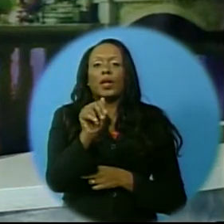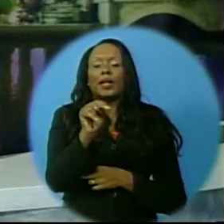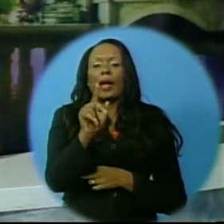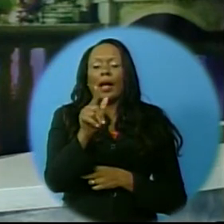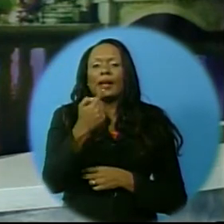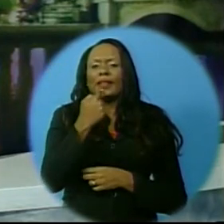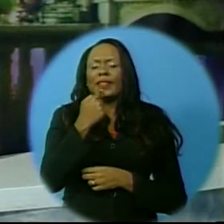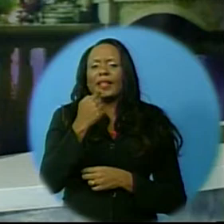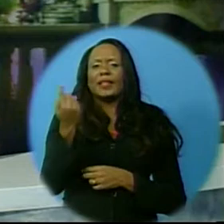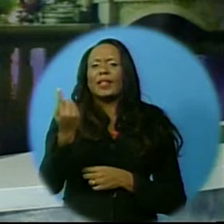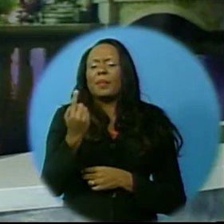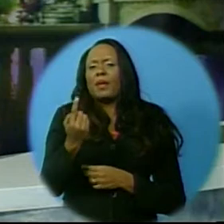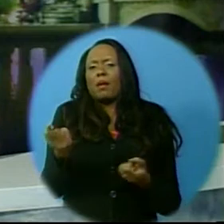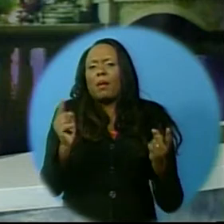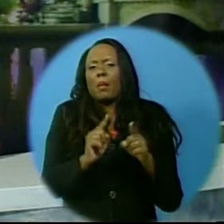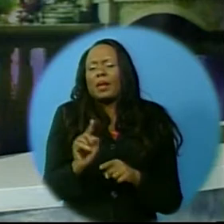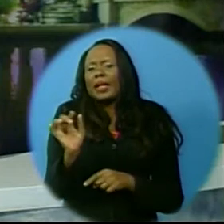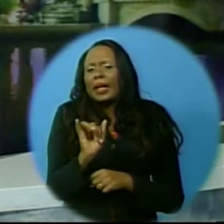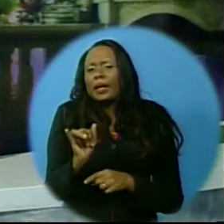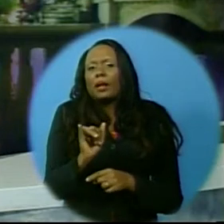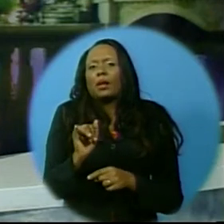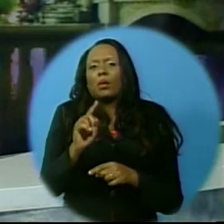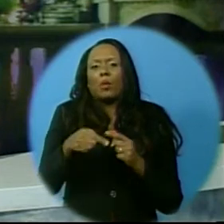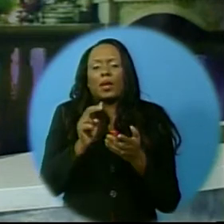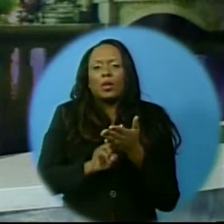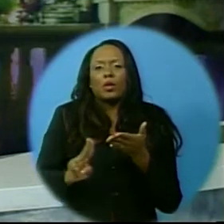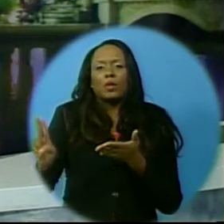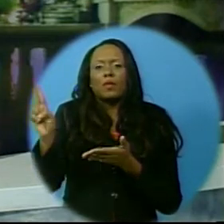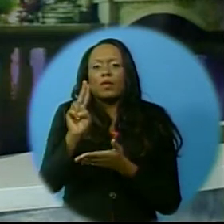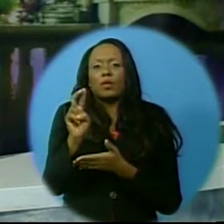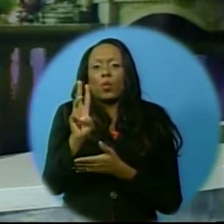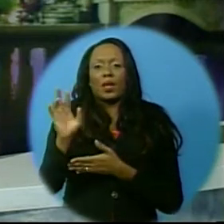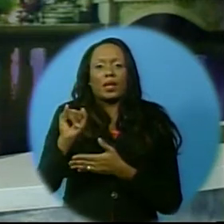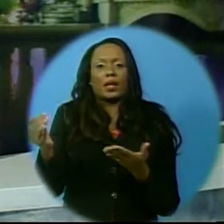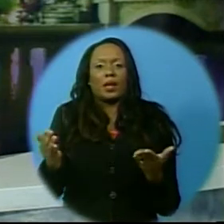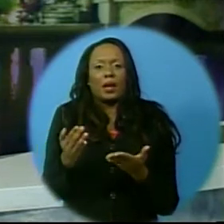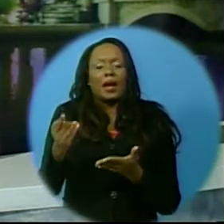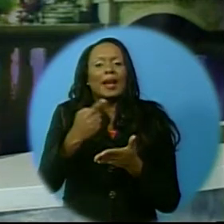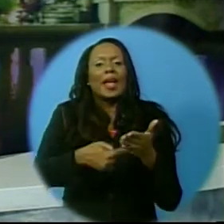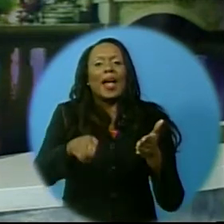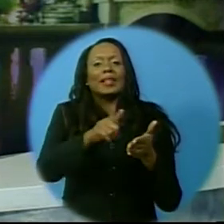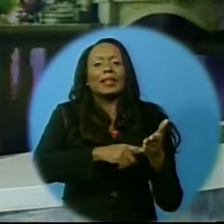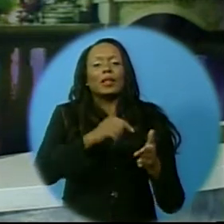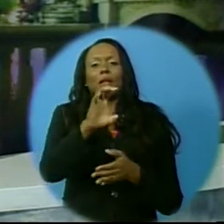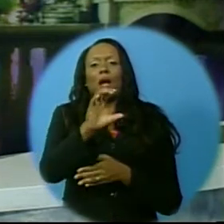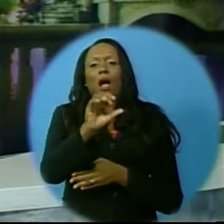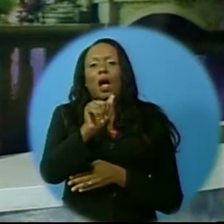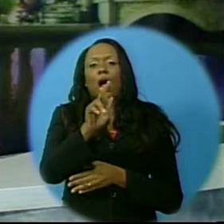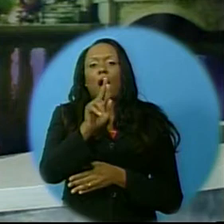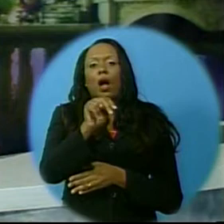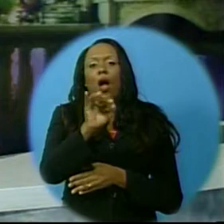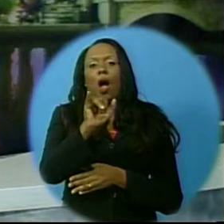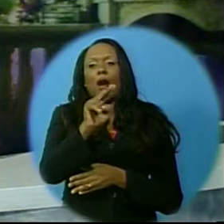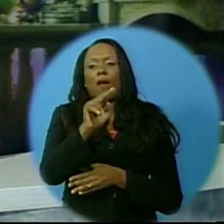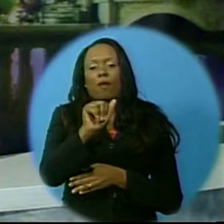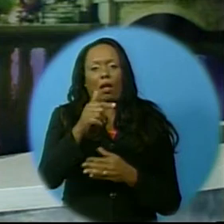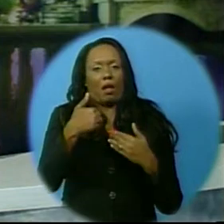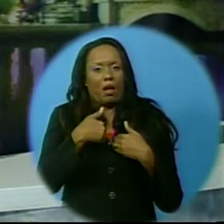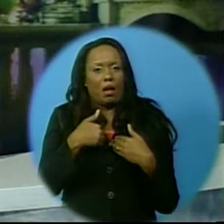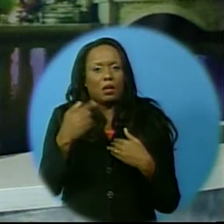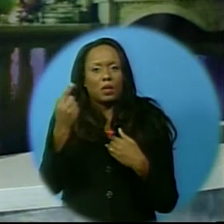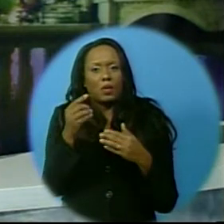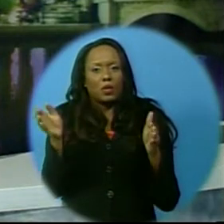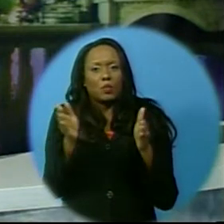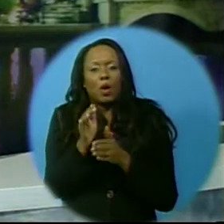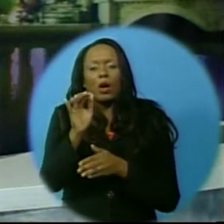University of the West Indies, due to insufficient financing, decided to cancel its carnival. Mr. Stewart says if they're successful, it